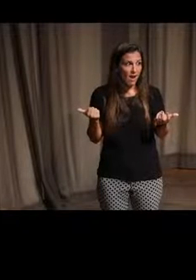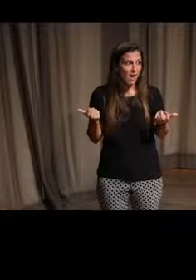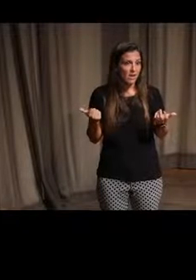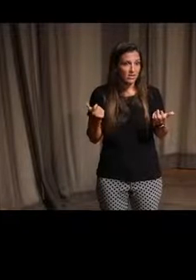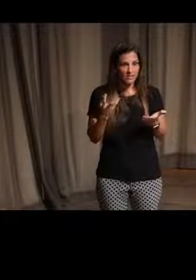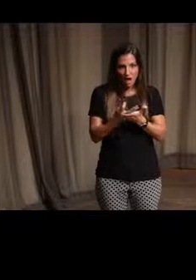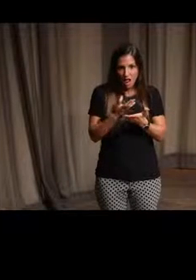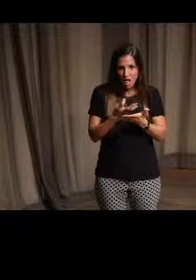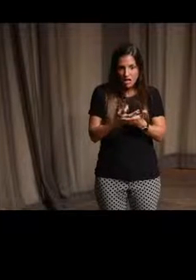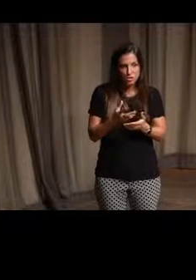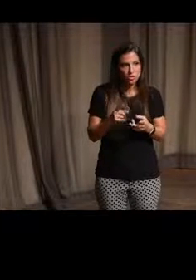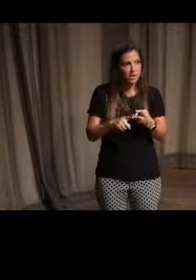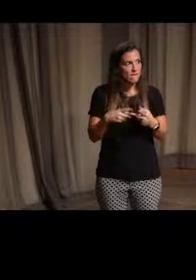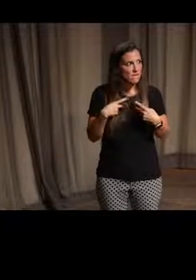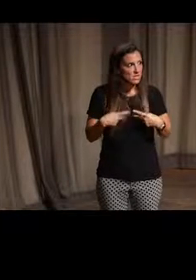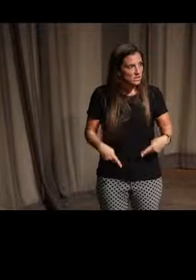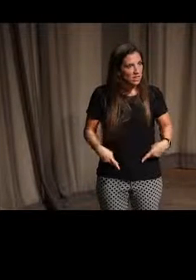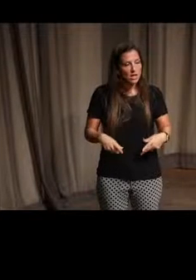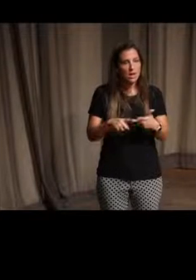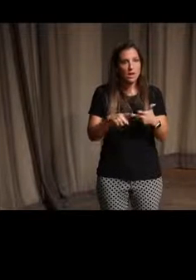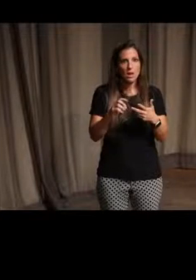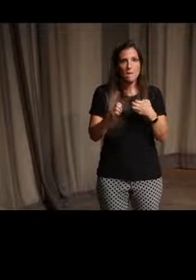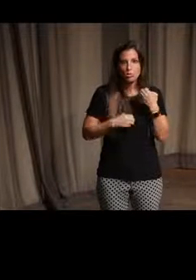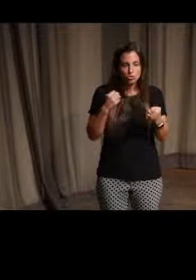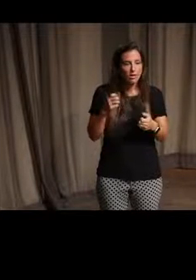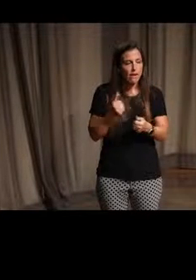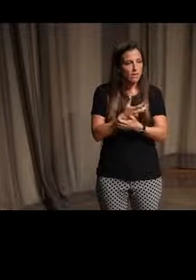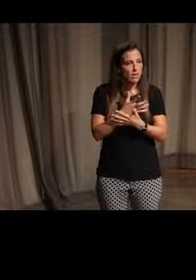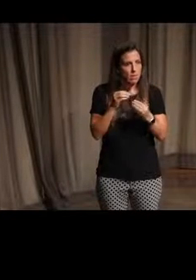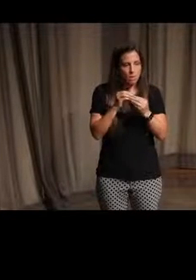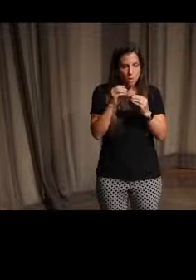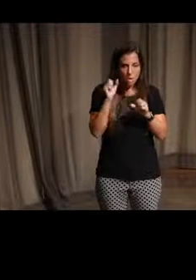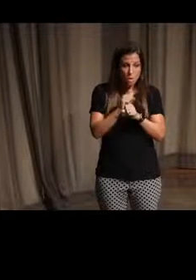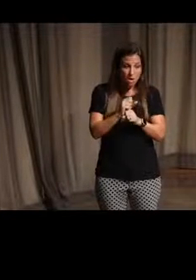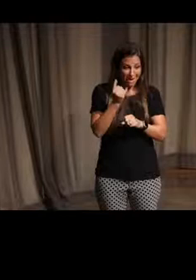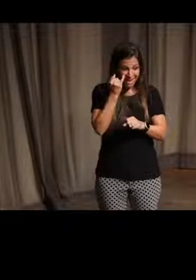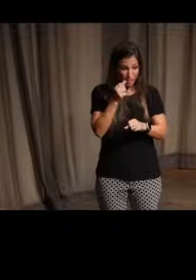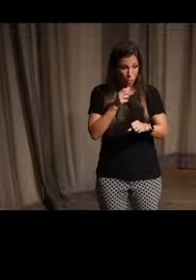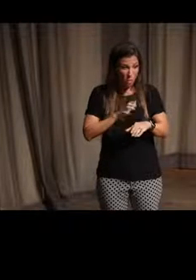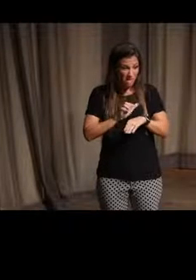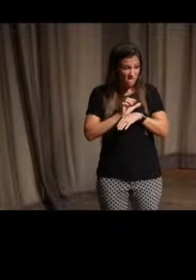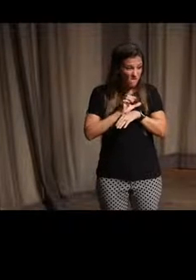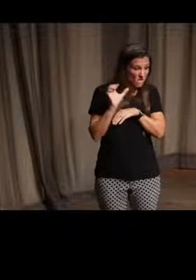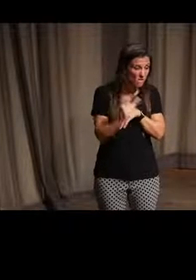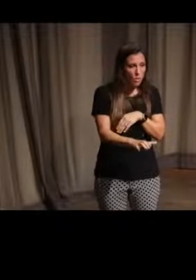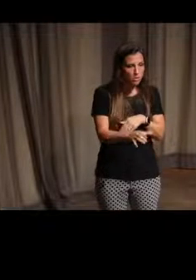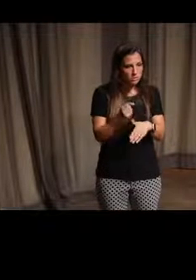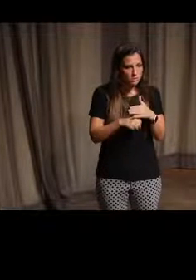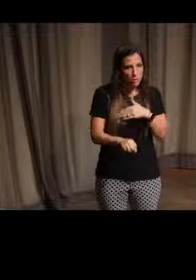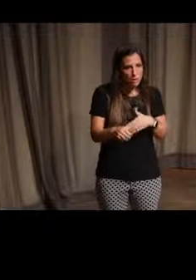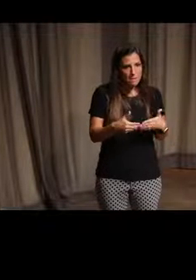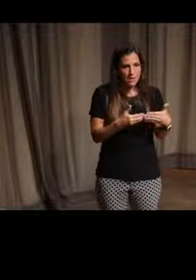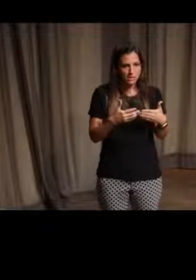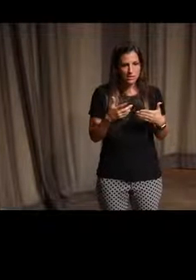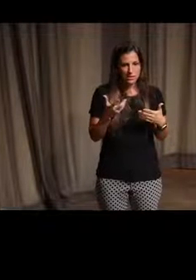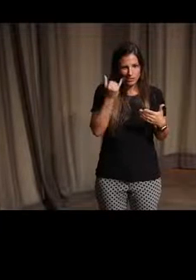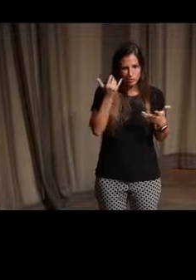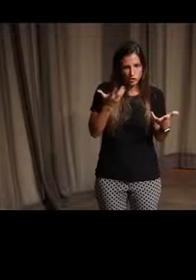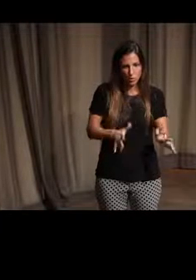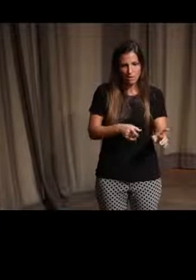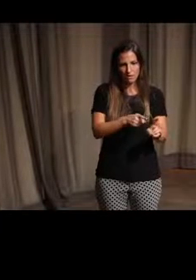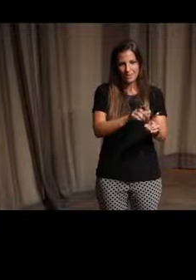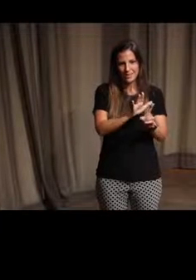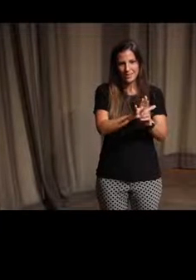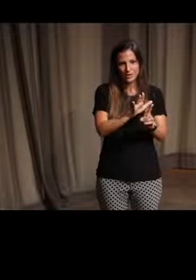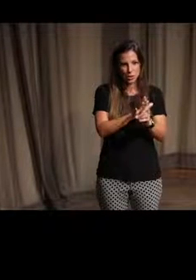is financially, this is physically, this is emotionally. And if you force a woman to have a baby that she does not want to have, you take away